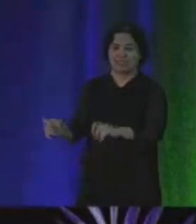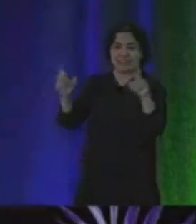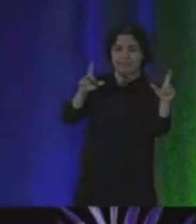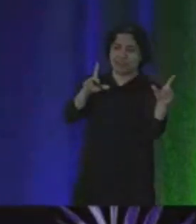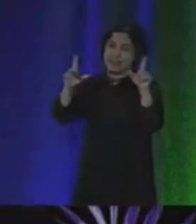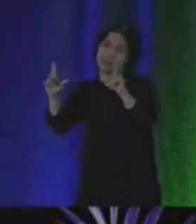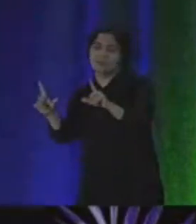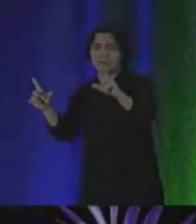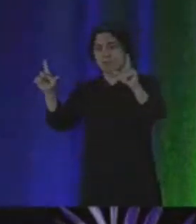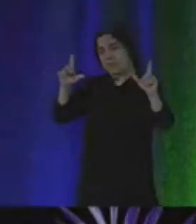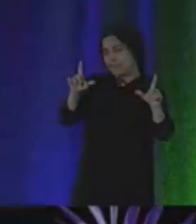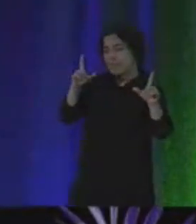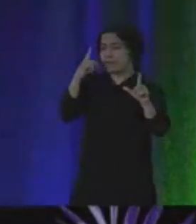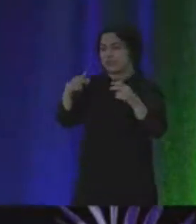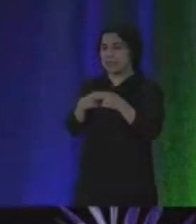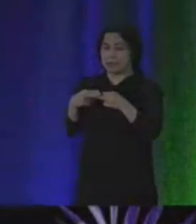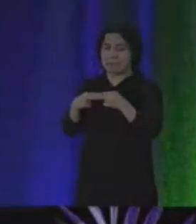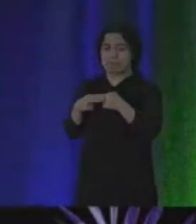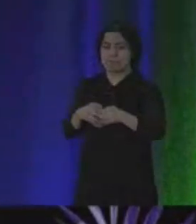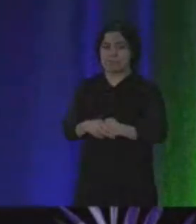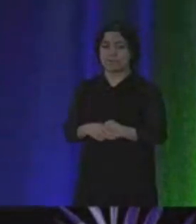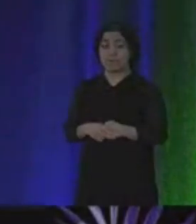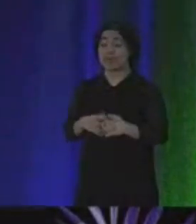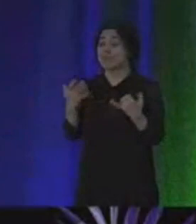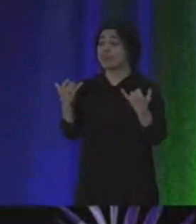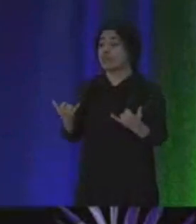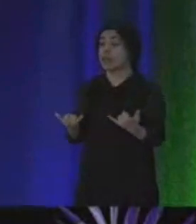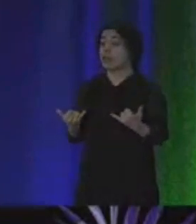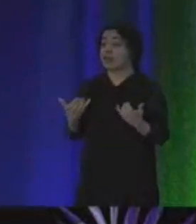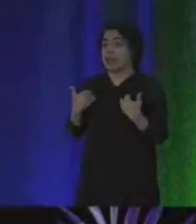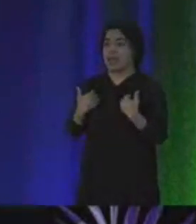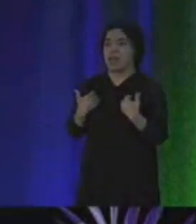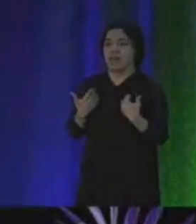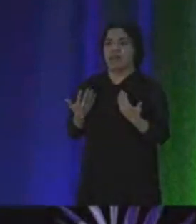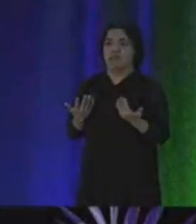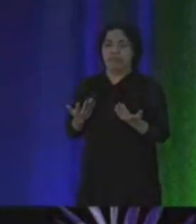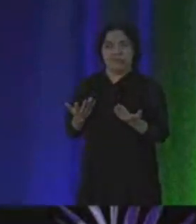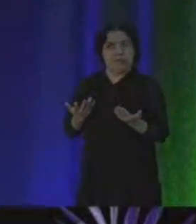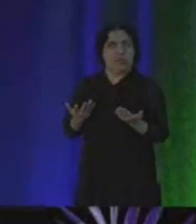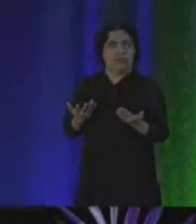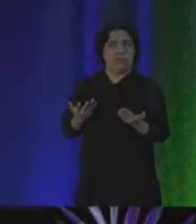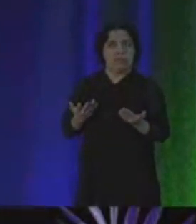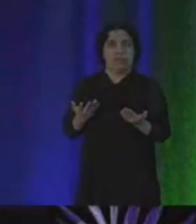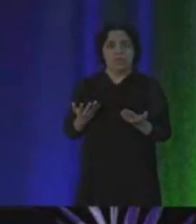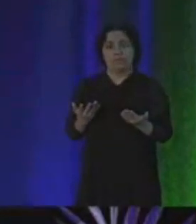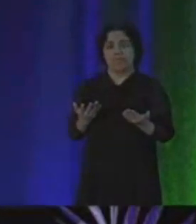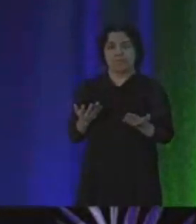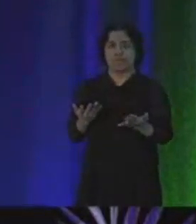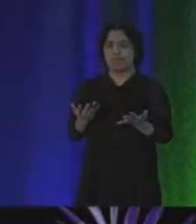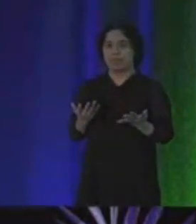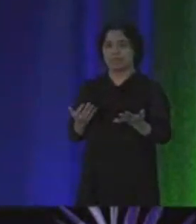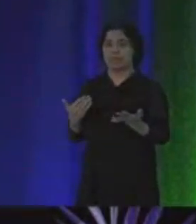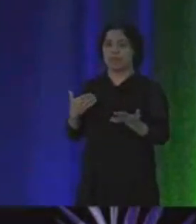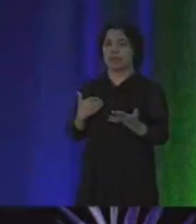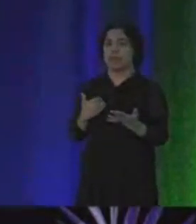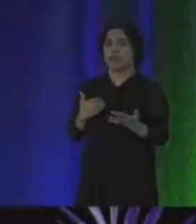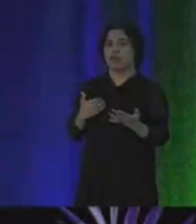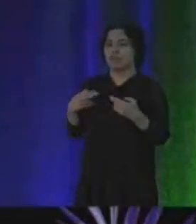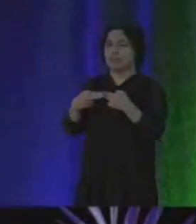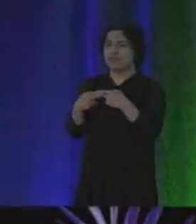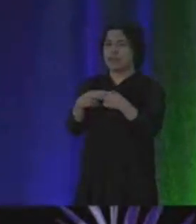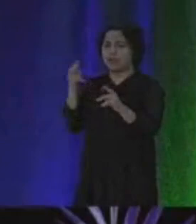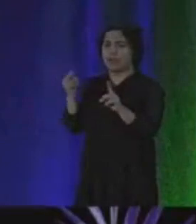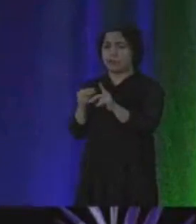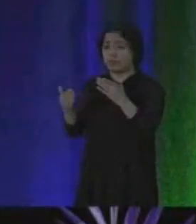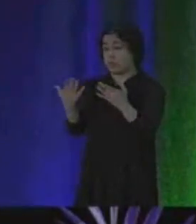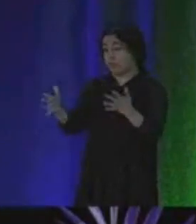So now there's this There's this library, you guys might have heard of it. It's called